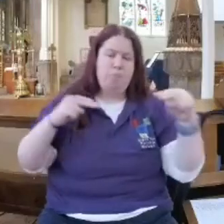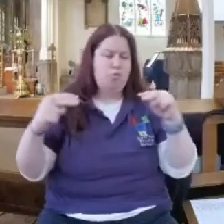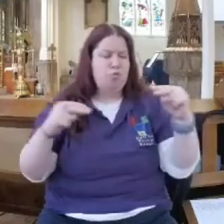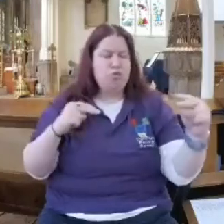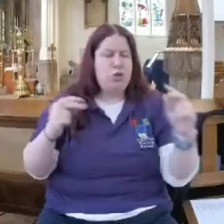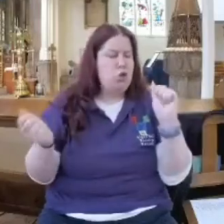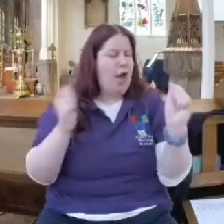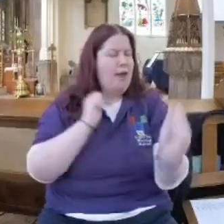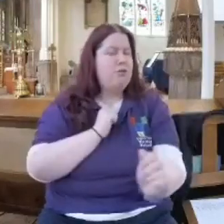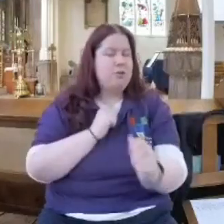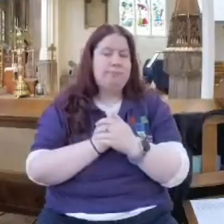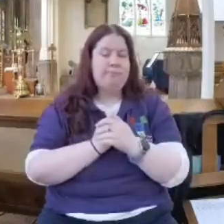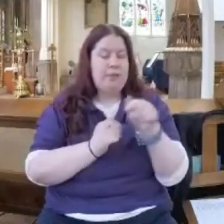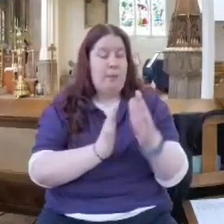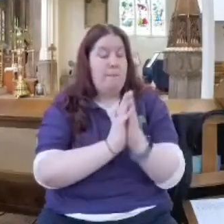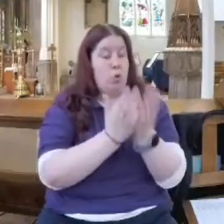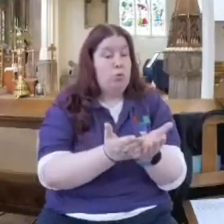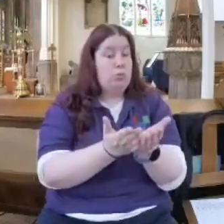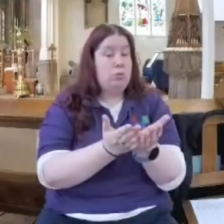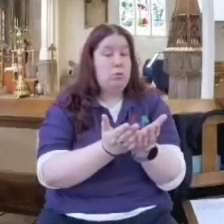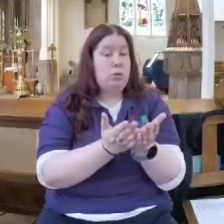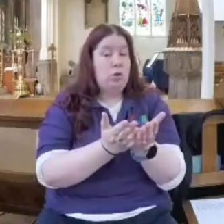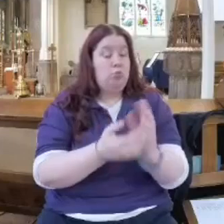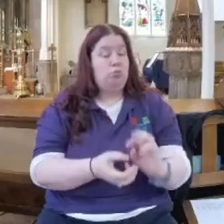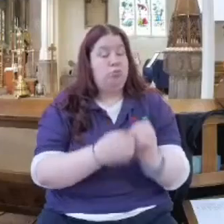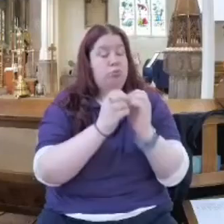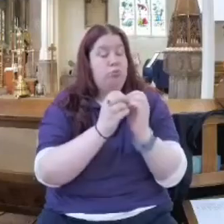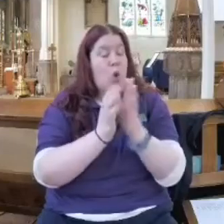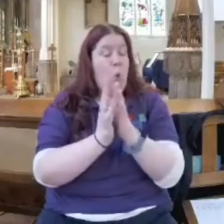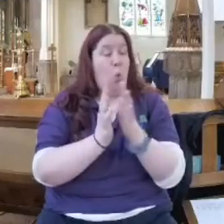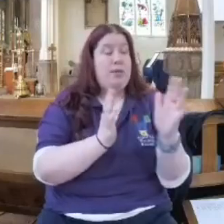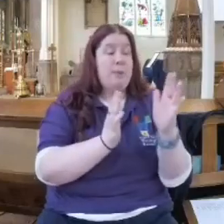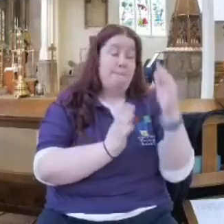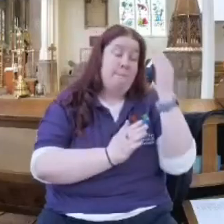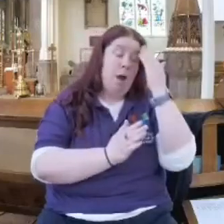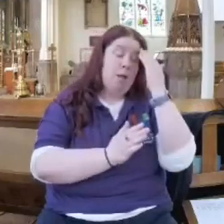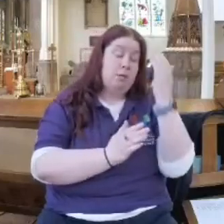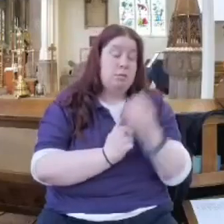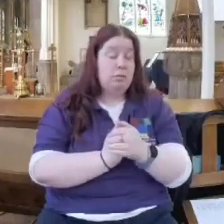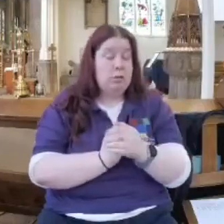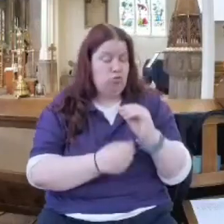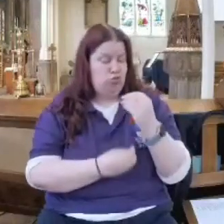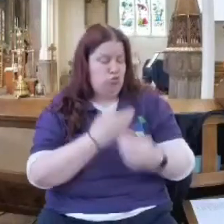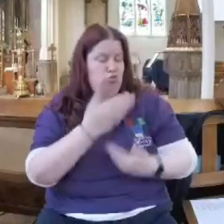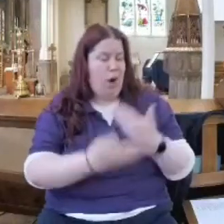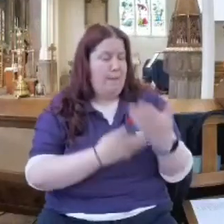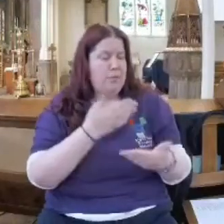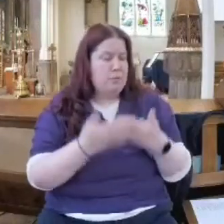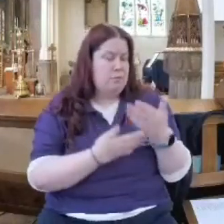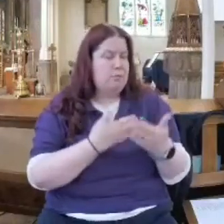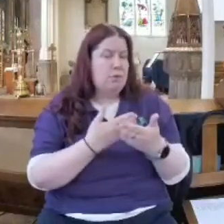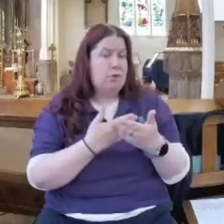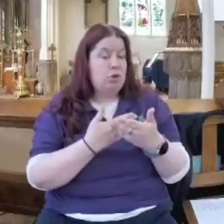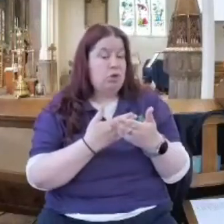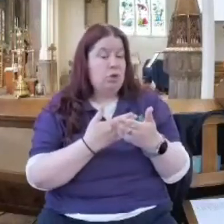In his book, Dominion, The Making of the Western Mind, in other words, how we think today, he describes how Christianity